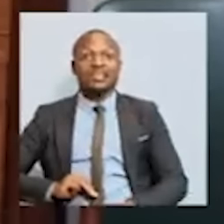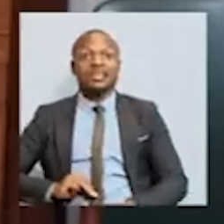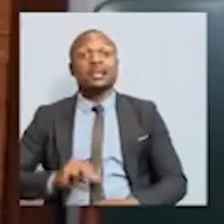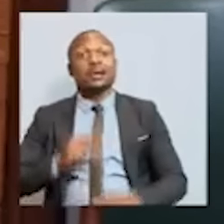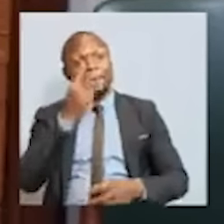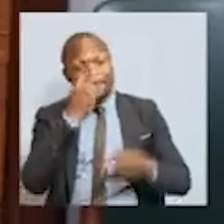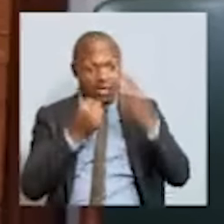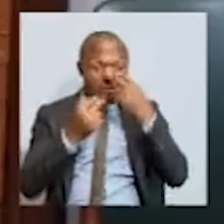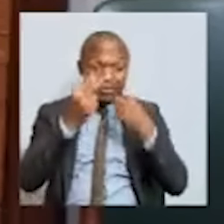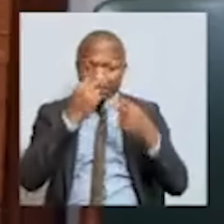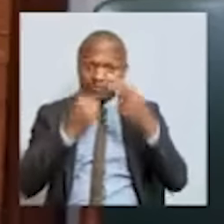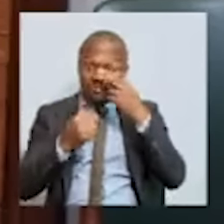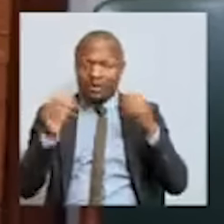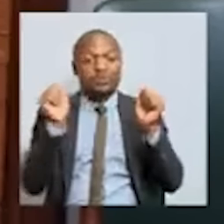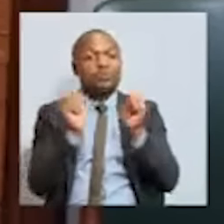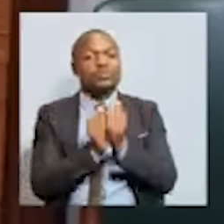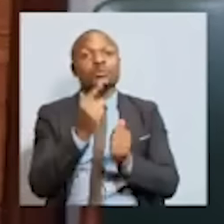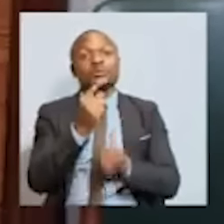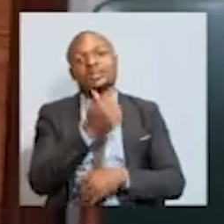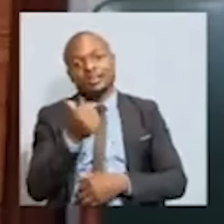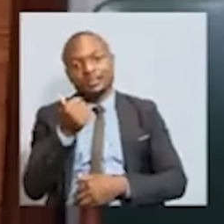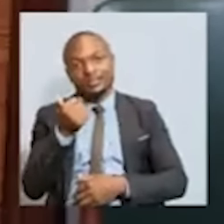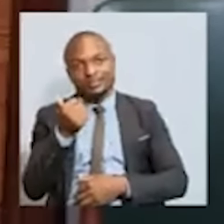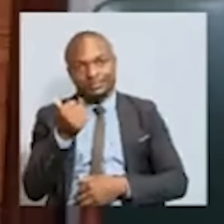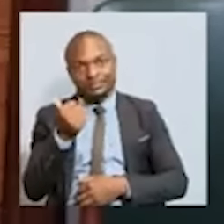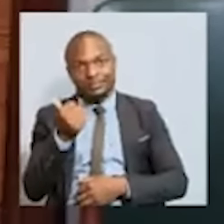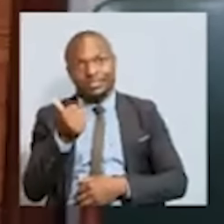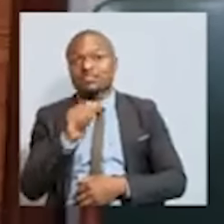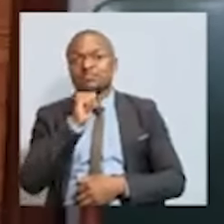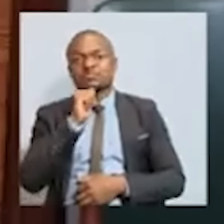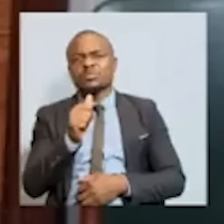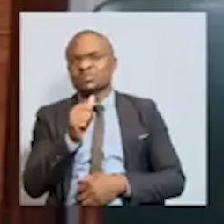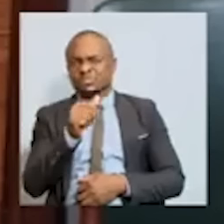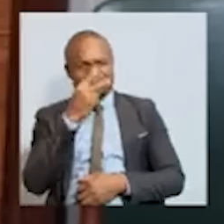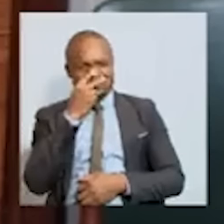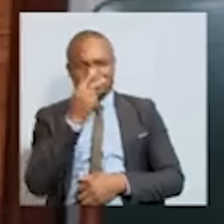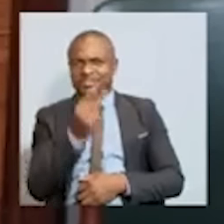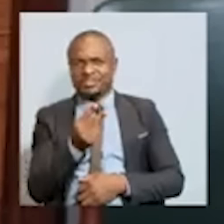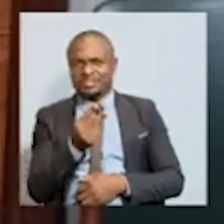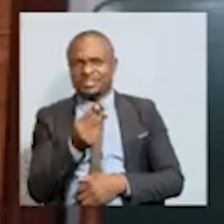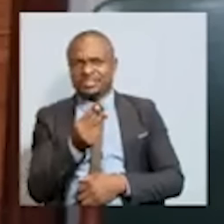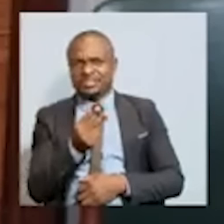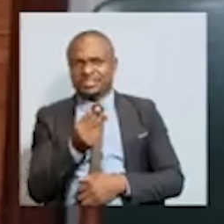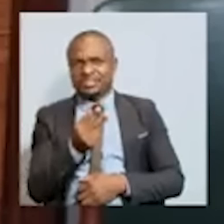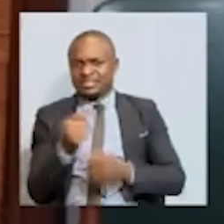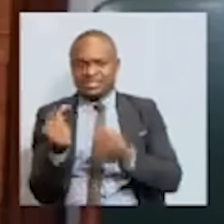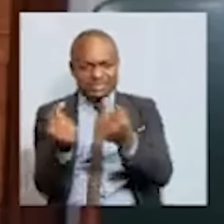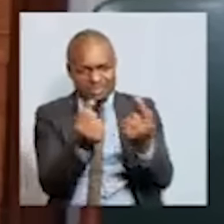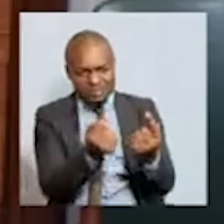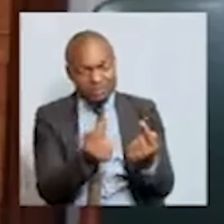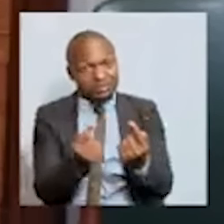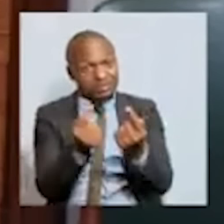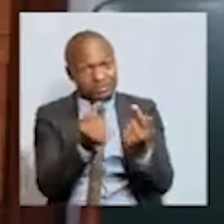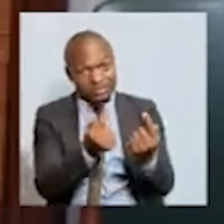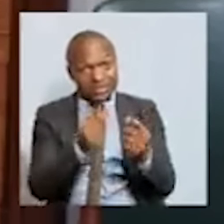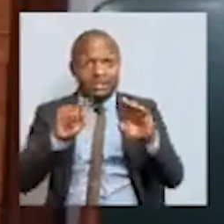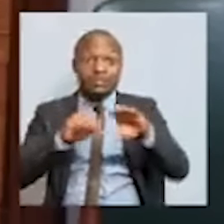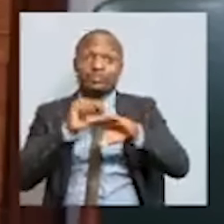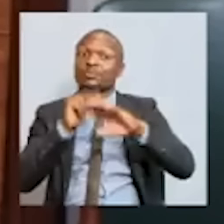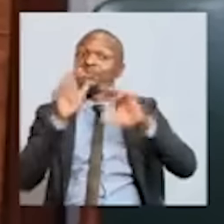each other. He, however, did not witness the alleged incident in the